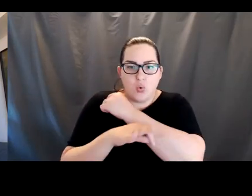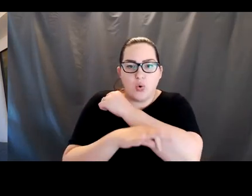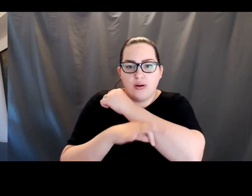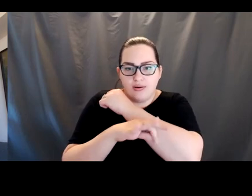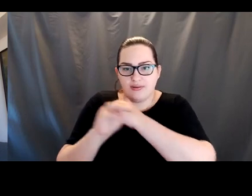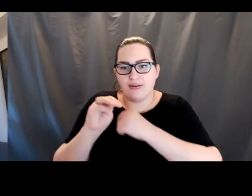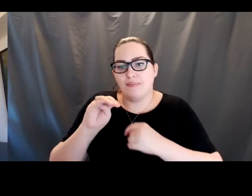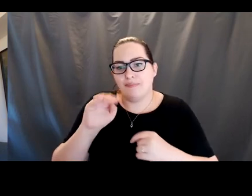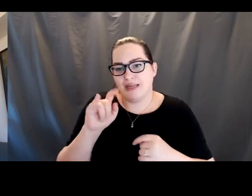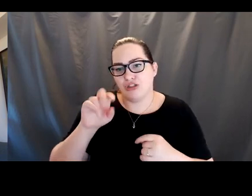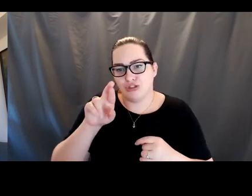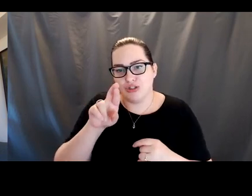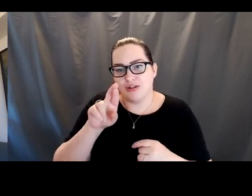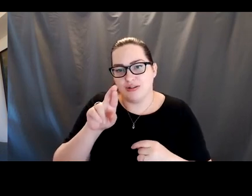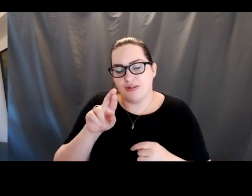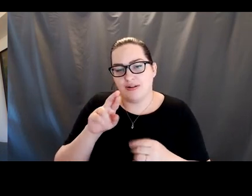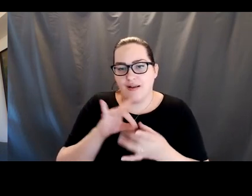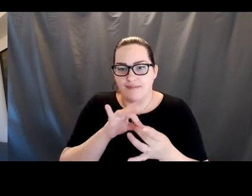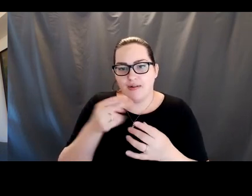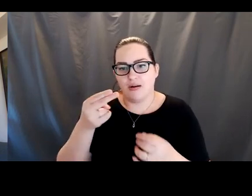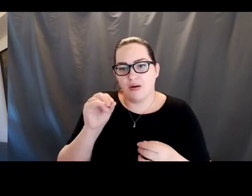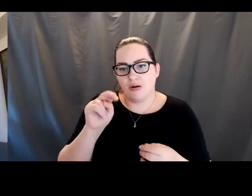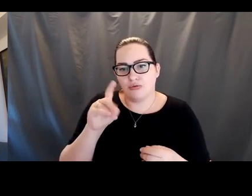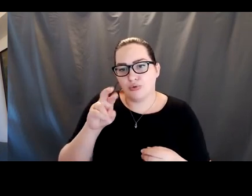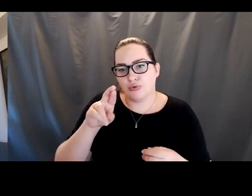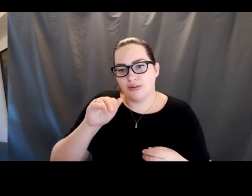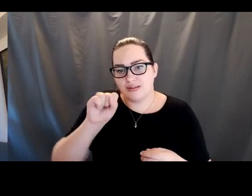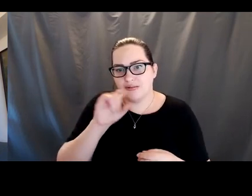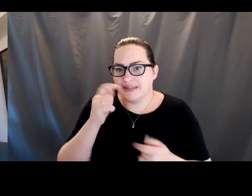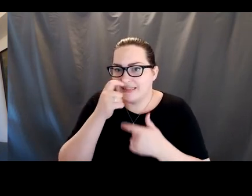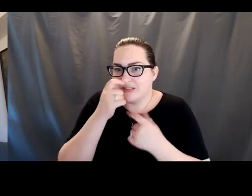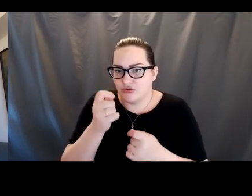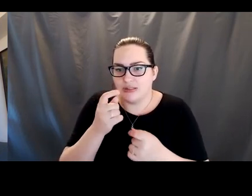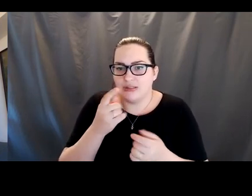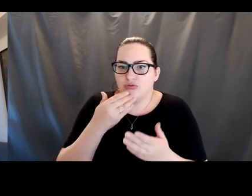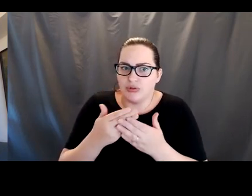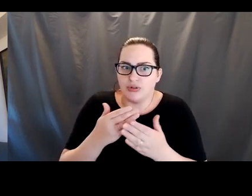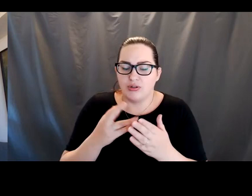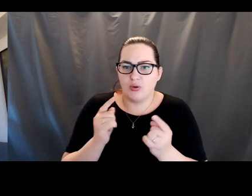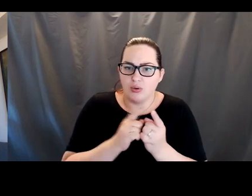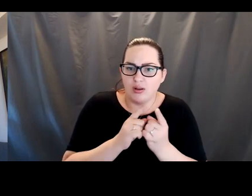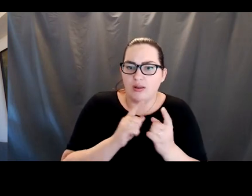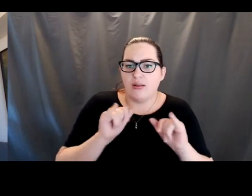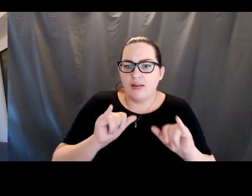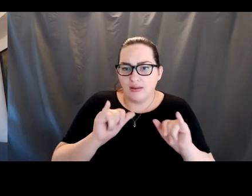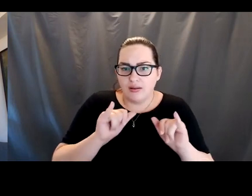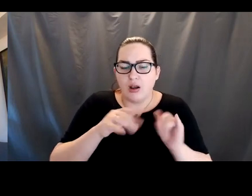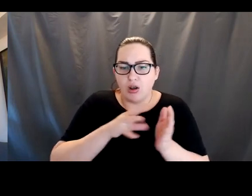really great stuff because you get to really understand what's going on from the inside. In any case, I went